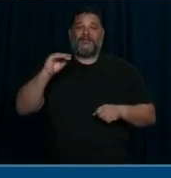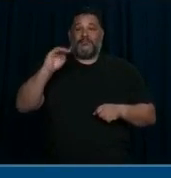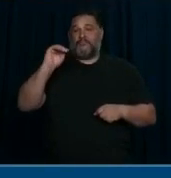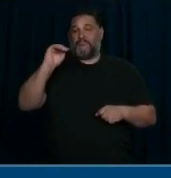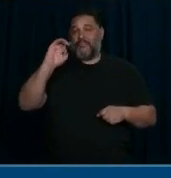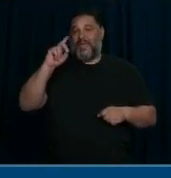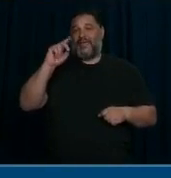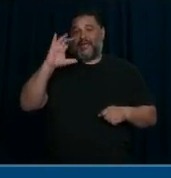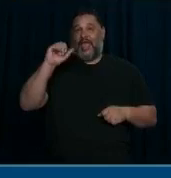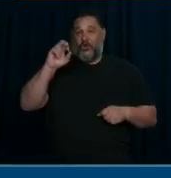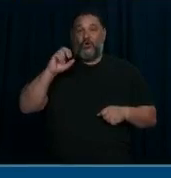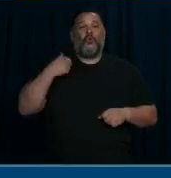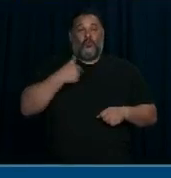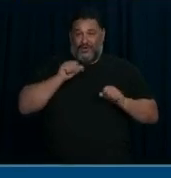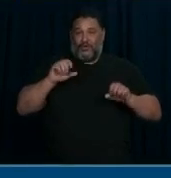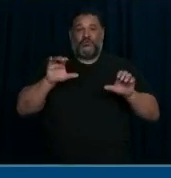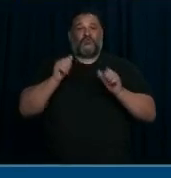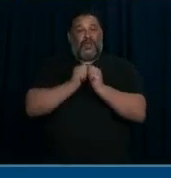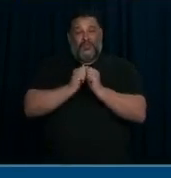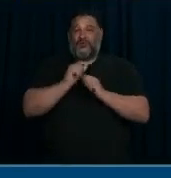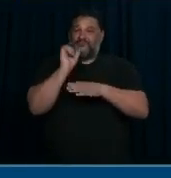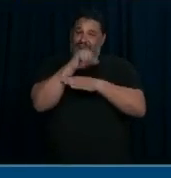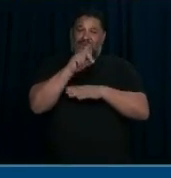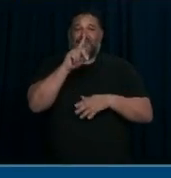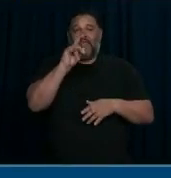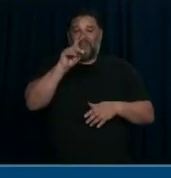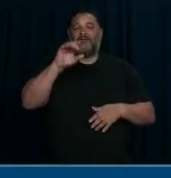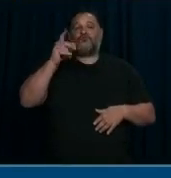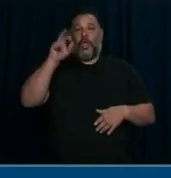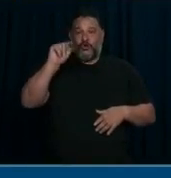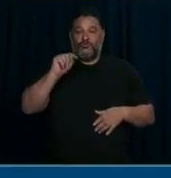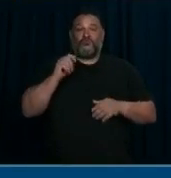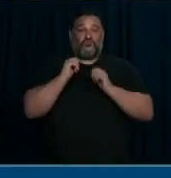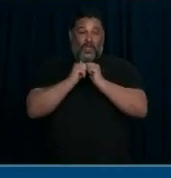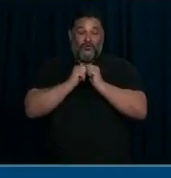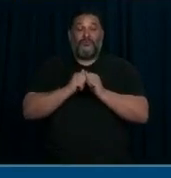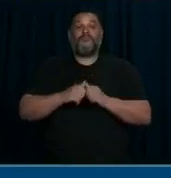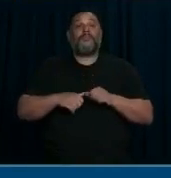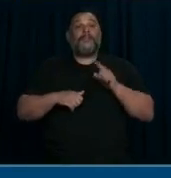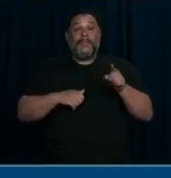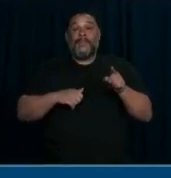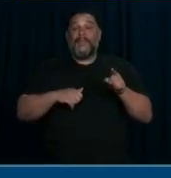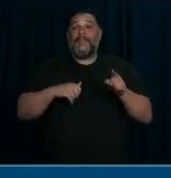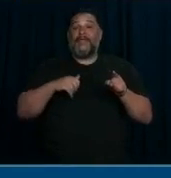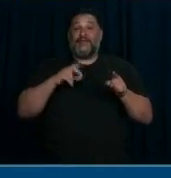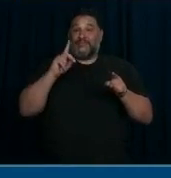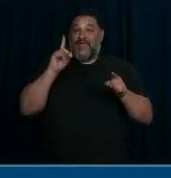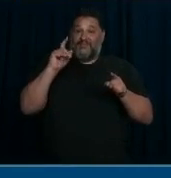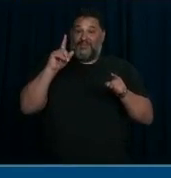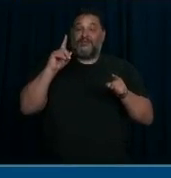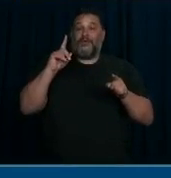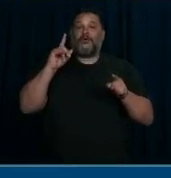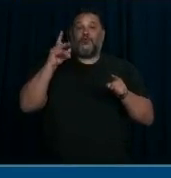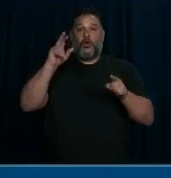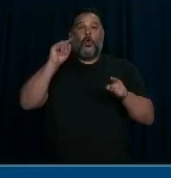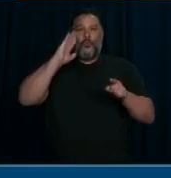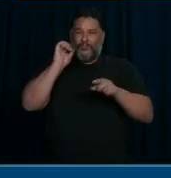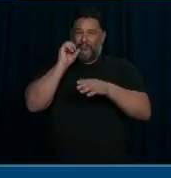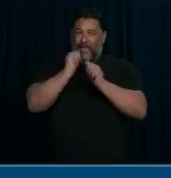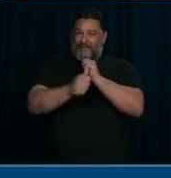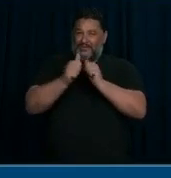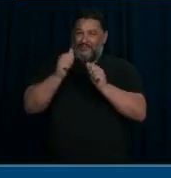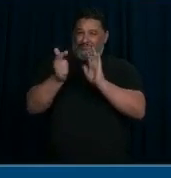Medicare. We can do this together. We can beat David Schweikert together. David Schweikert would pass a national ban on abortion. David